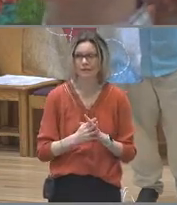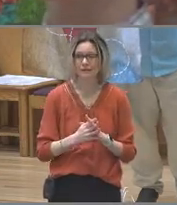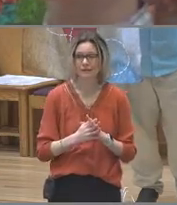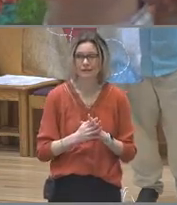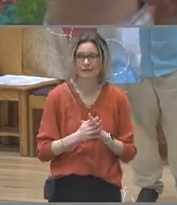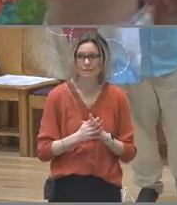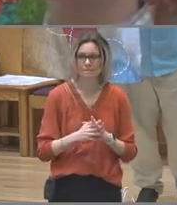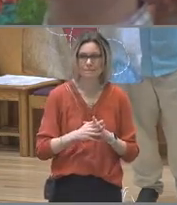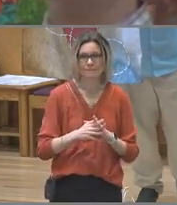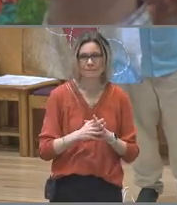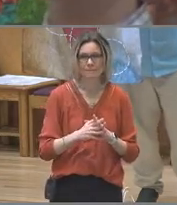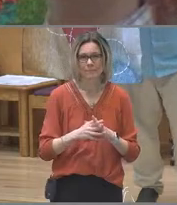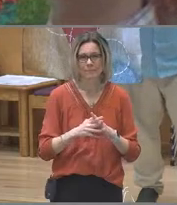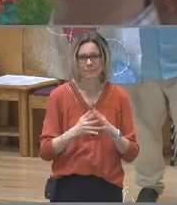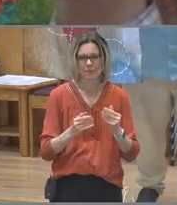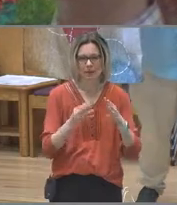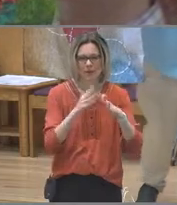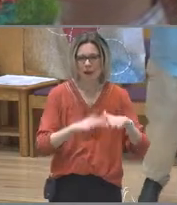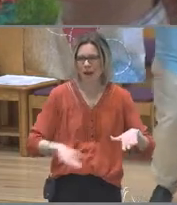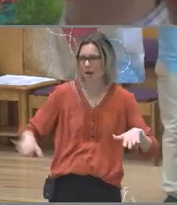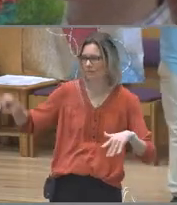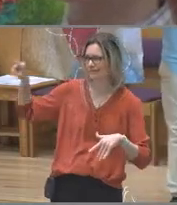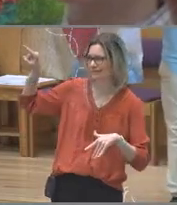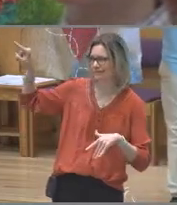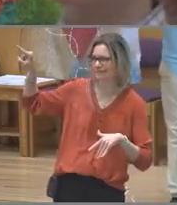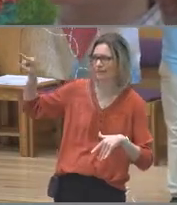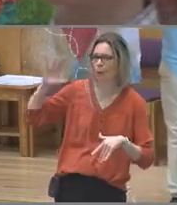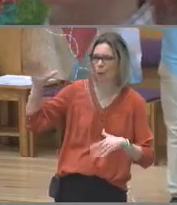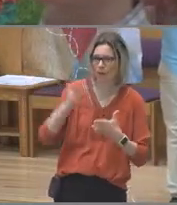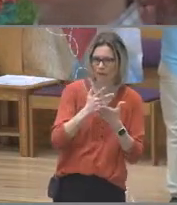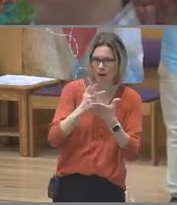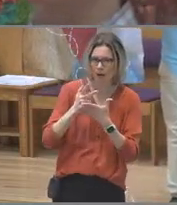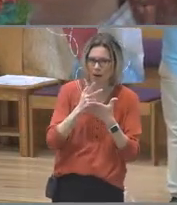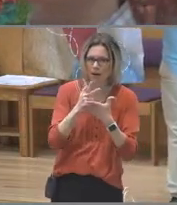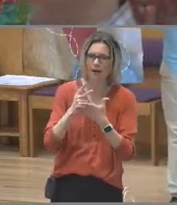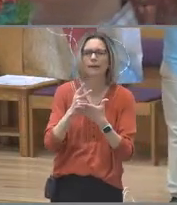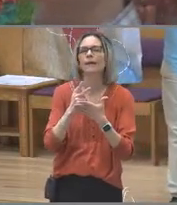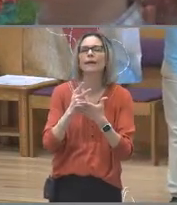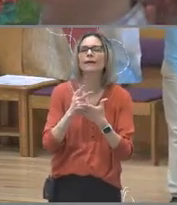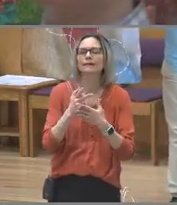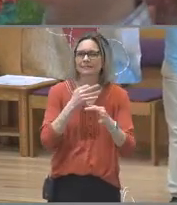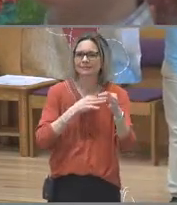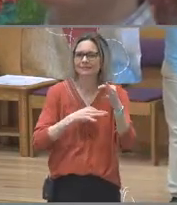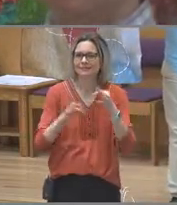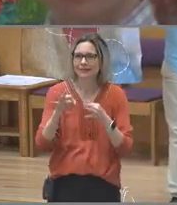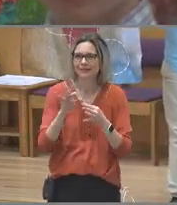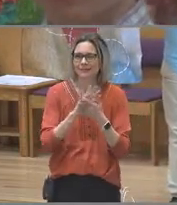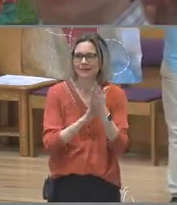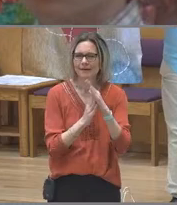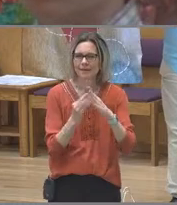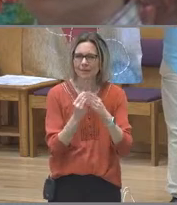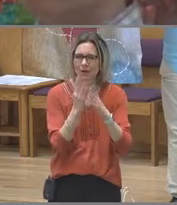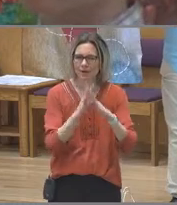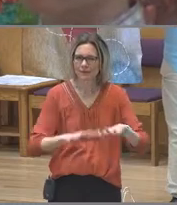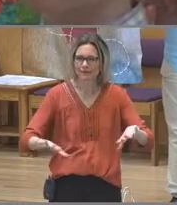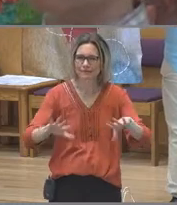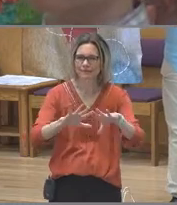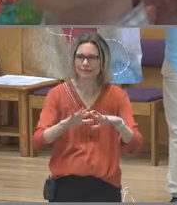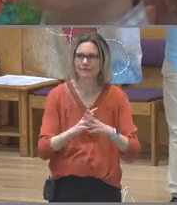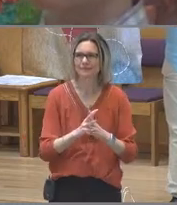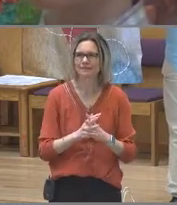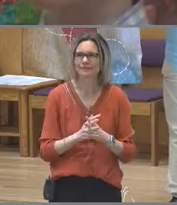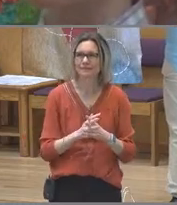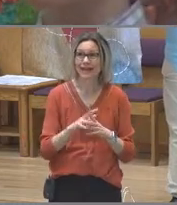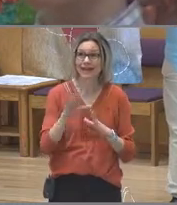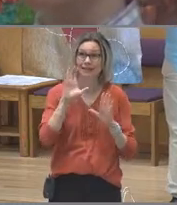by the playground. You saw, Asher saw this because he comes to school, that's right. And from here, guess what